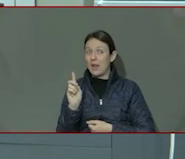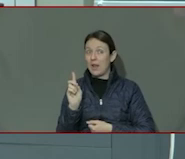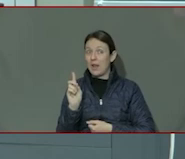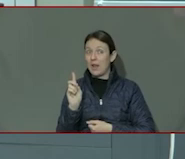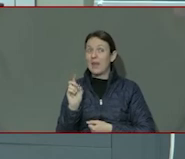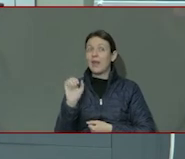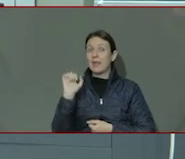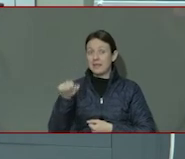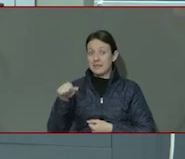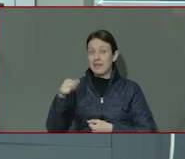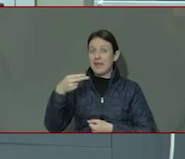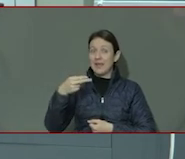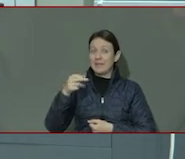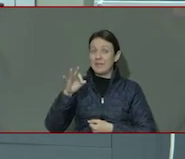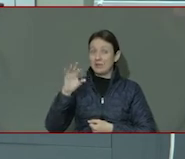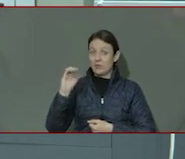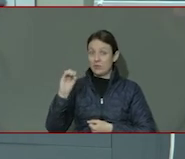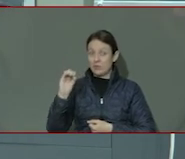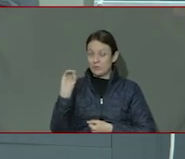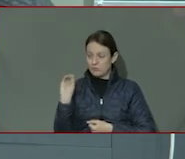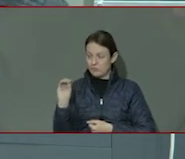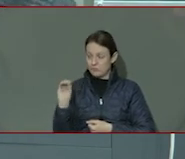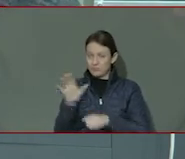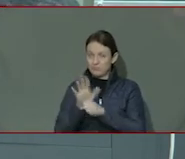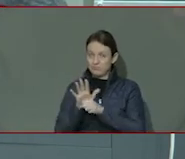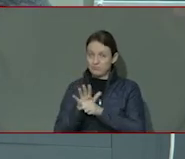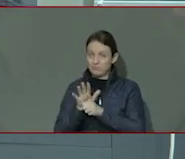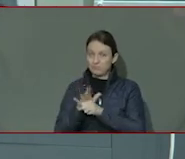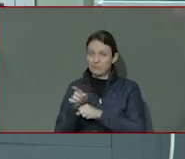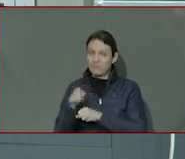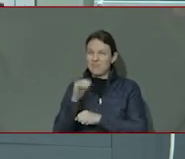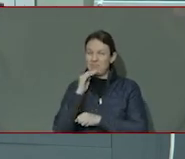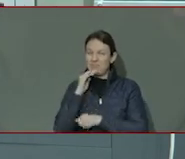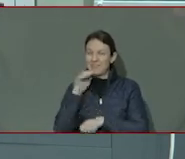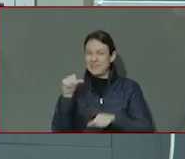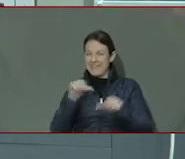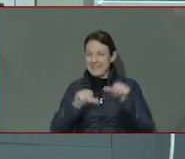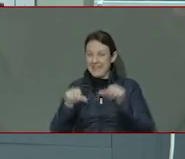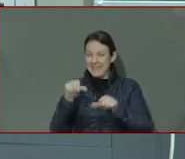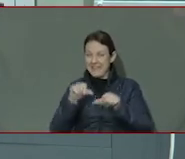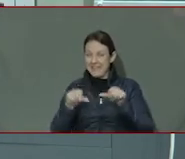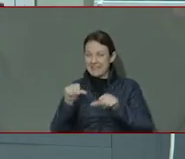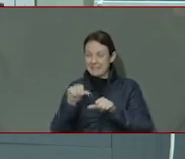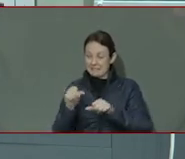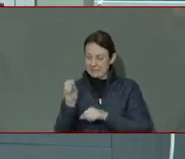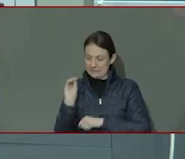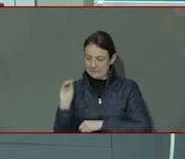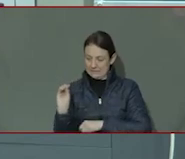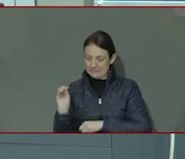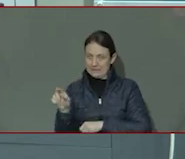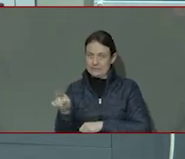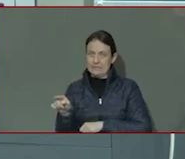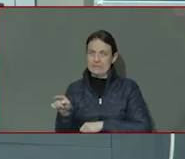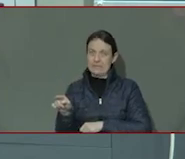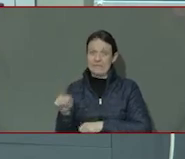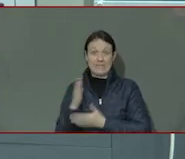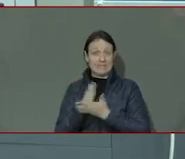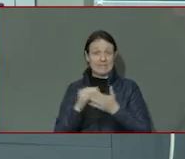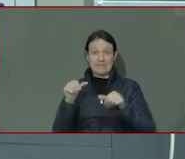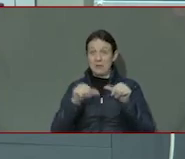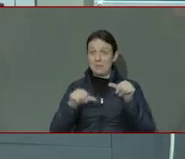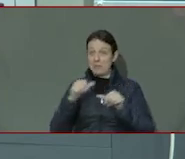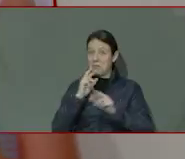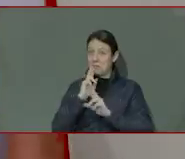Hydronium. Okay, so in other words, there is acid left. There is acid here that did not